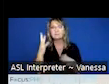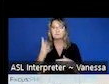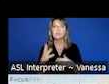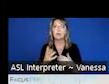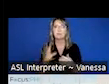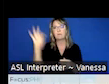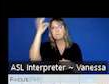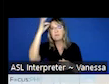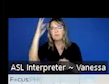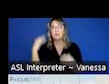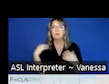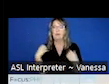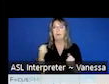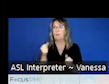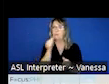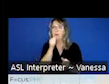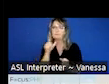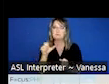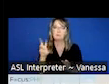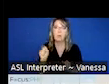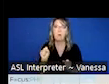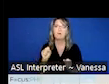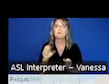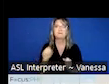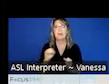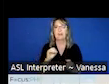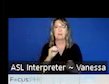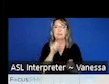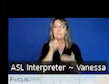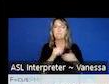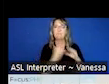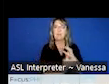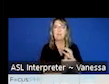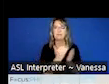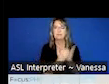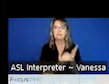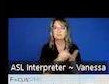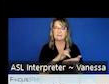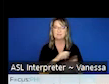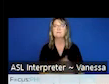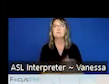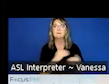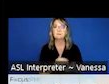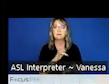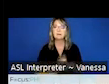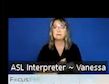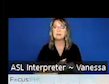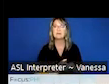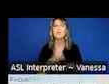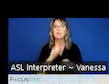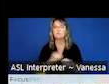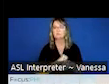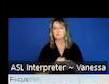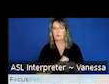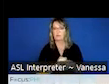health privacy laws. That's our mailing list link. And the next link I'm going to put into the chat is to the training page of